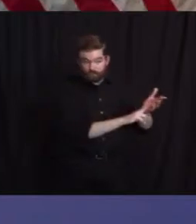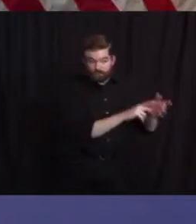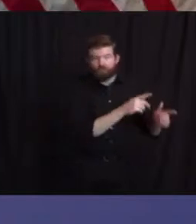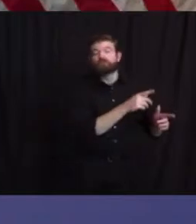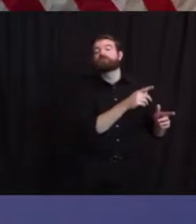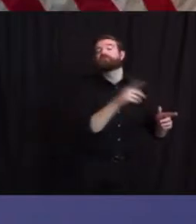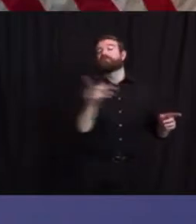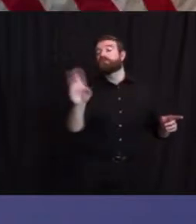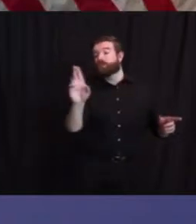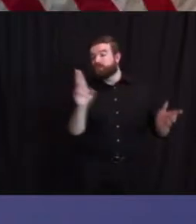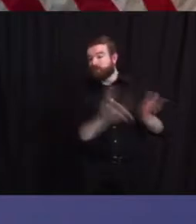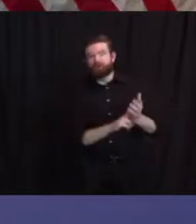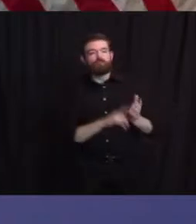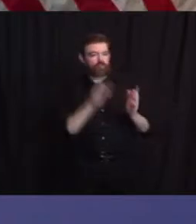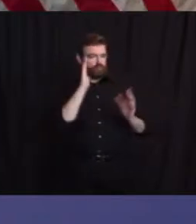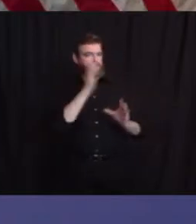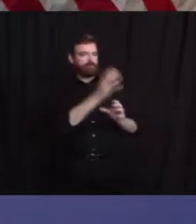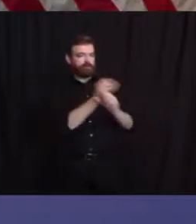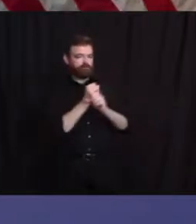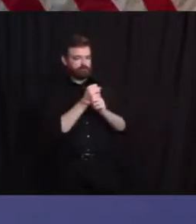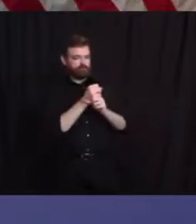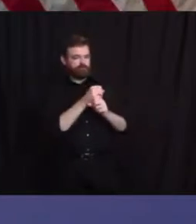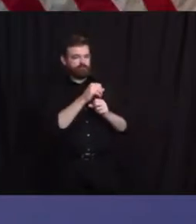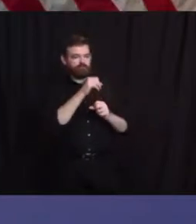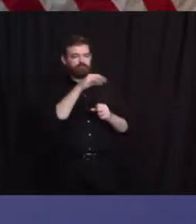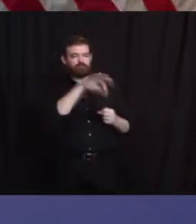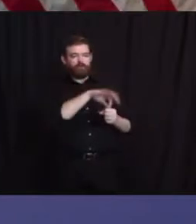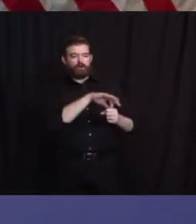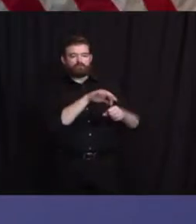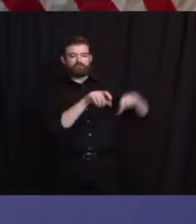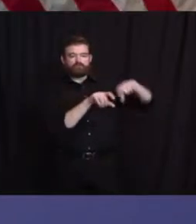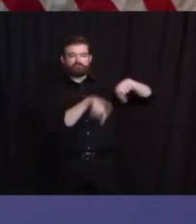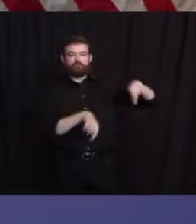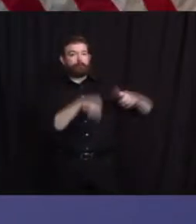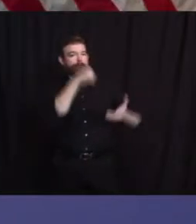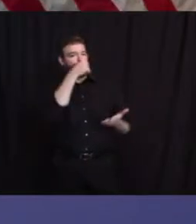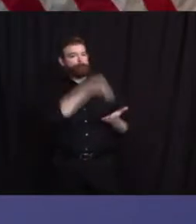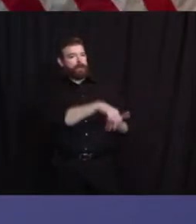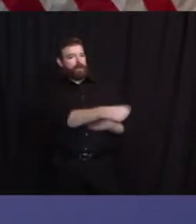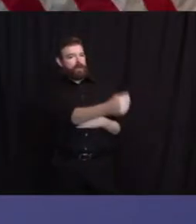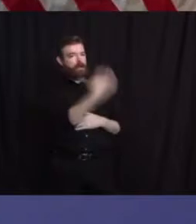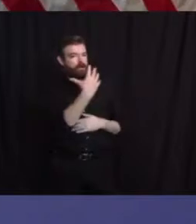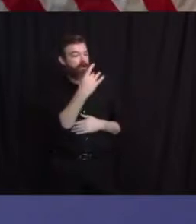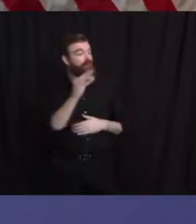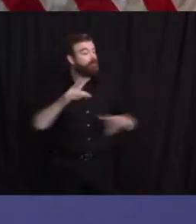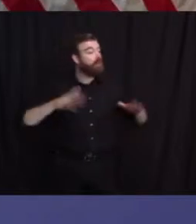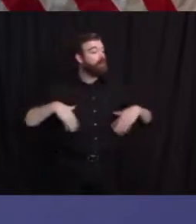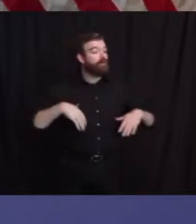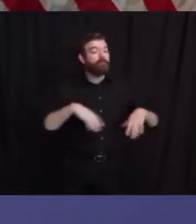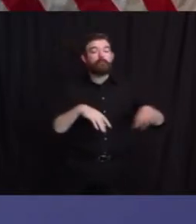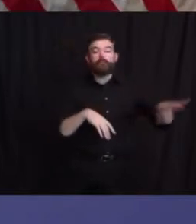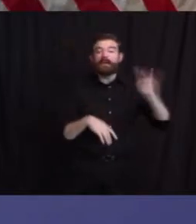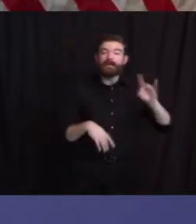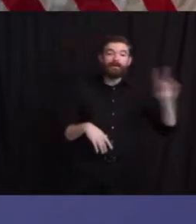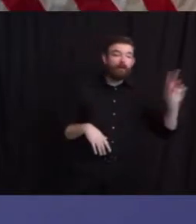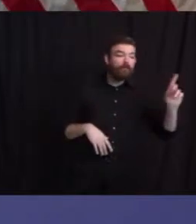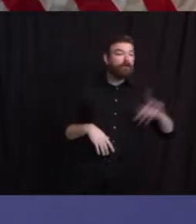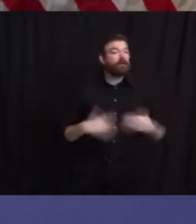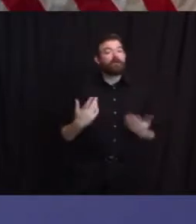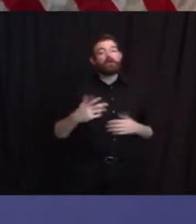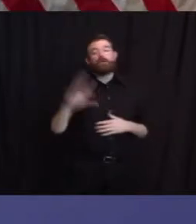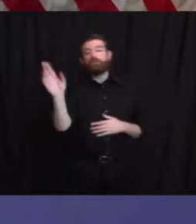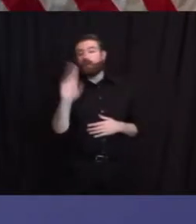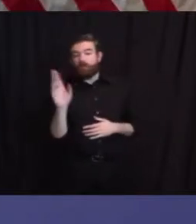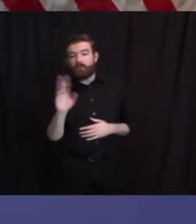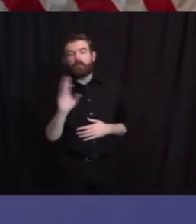not affiliated, you'll get an application for a ballot. And there will be at least, I think, 50% of the polling locations in each county will be